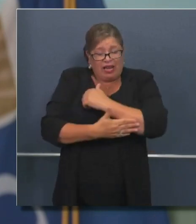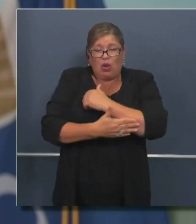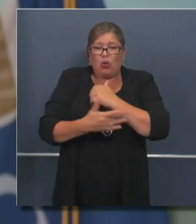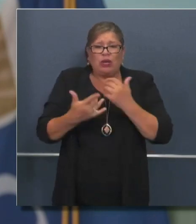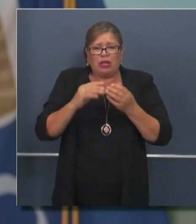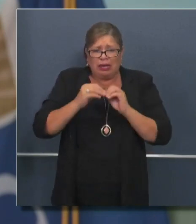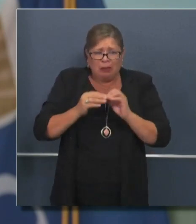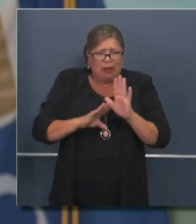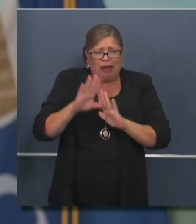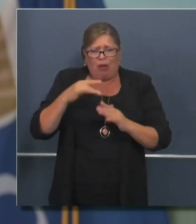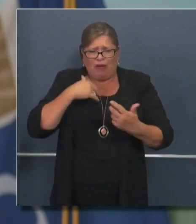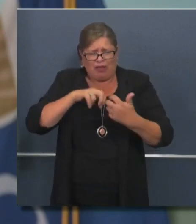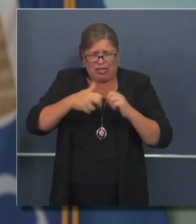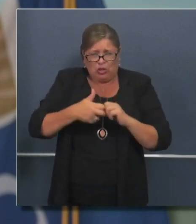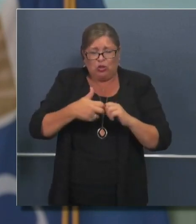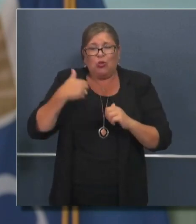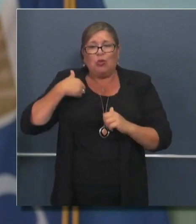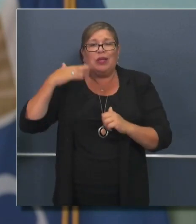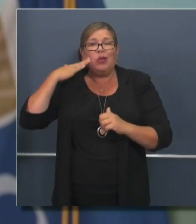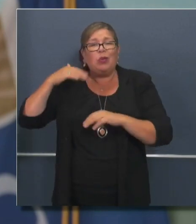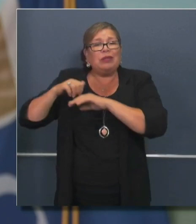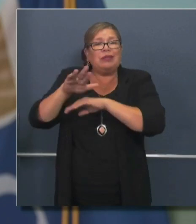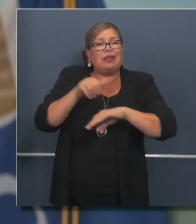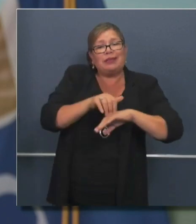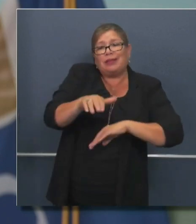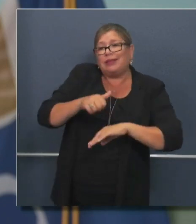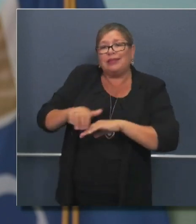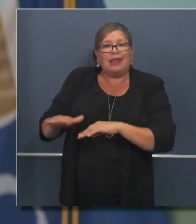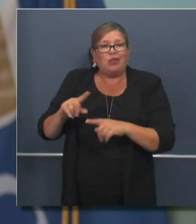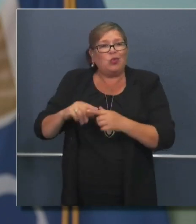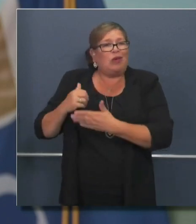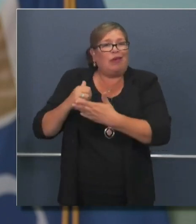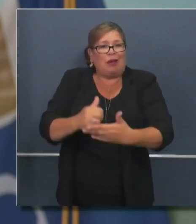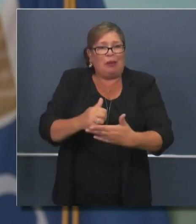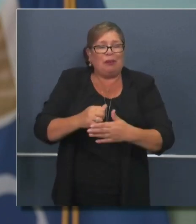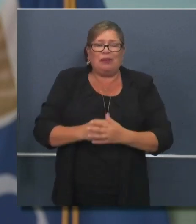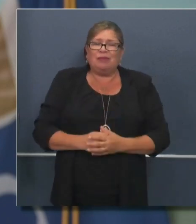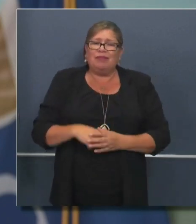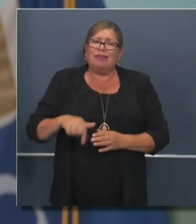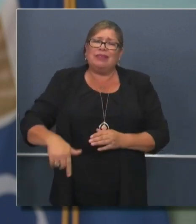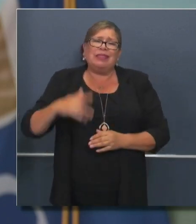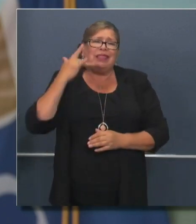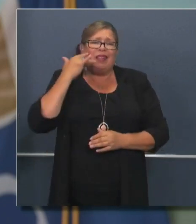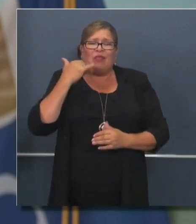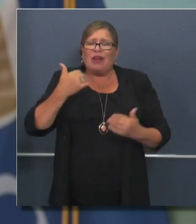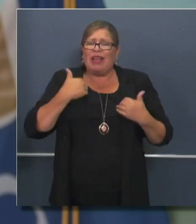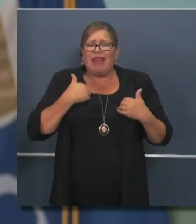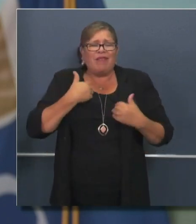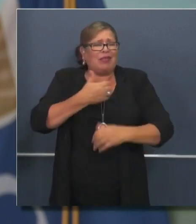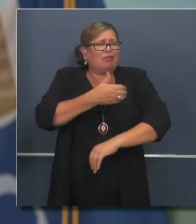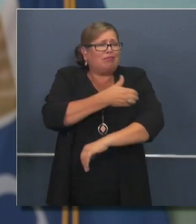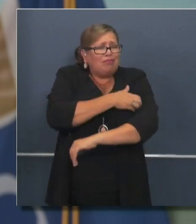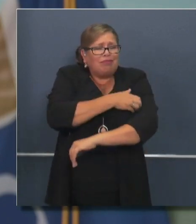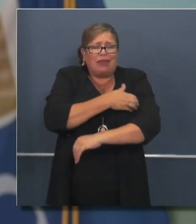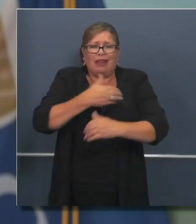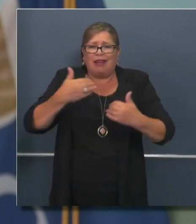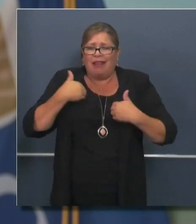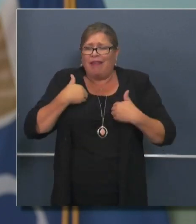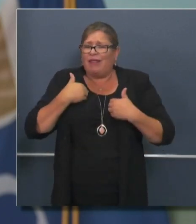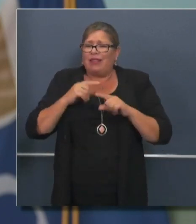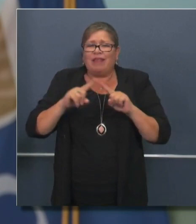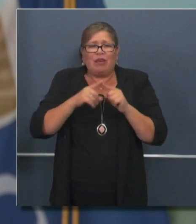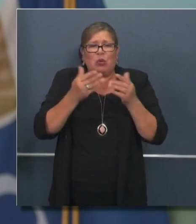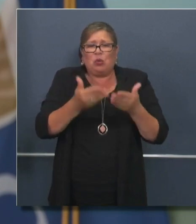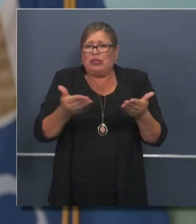and to bring the collection of California's strength together to help put